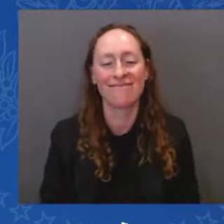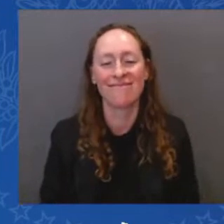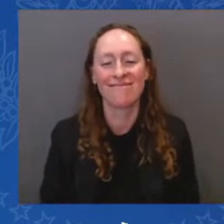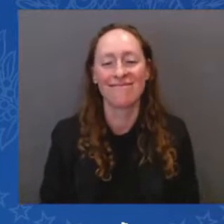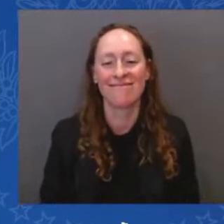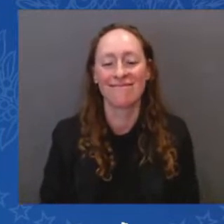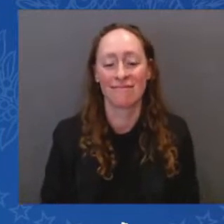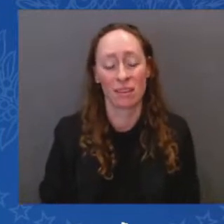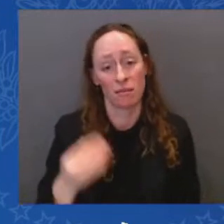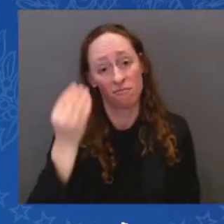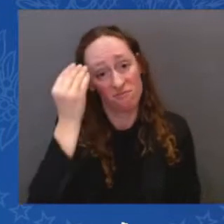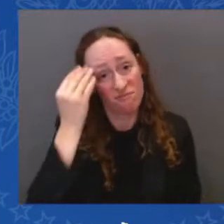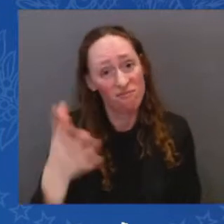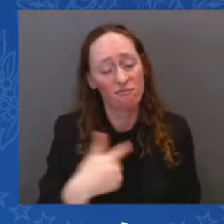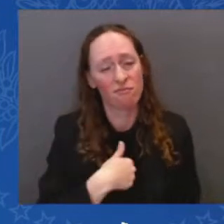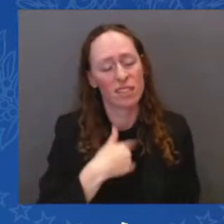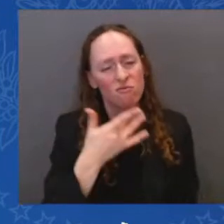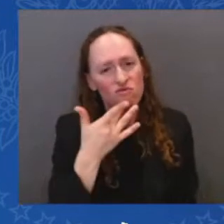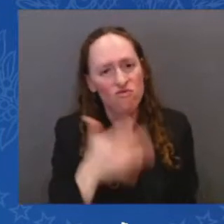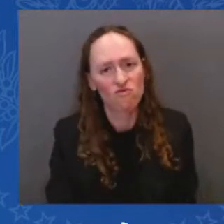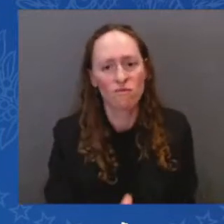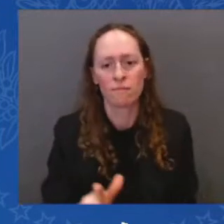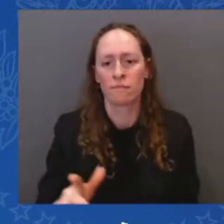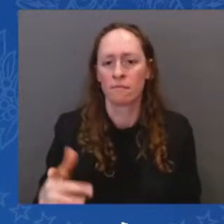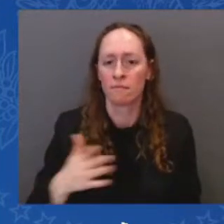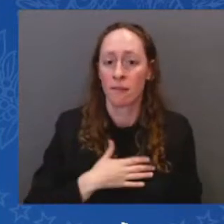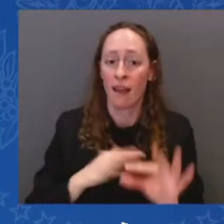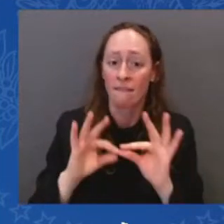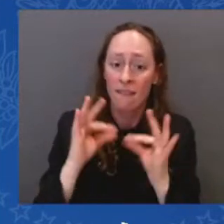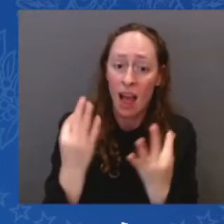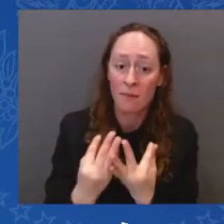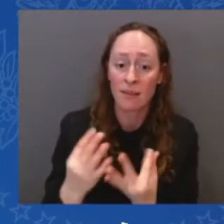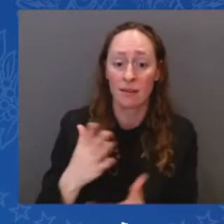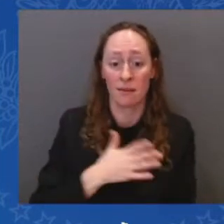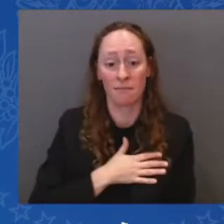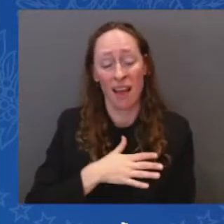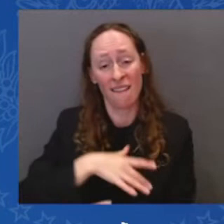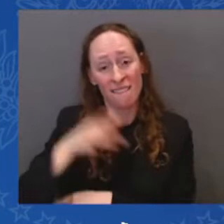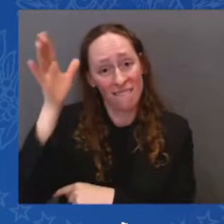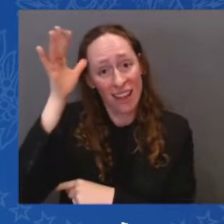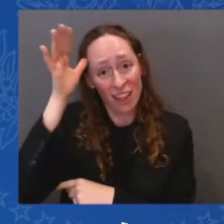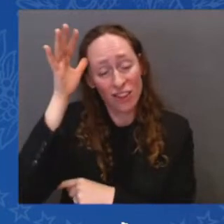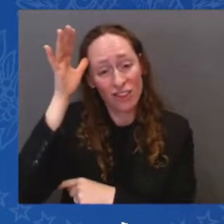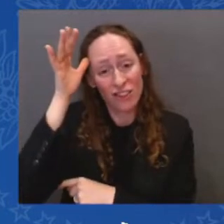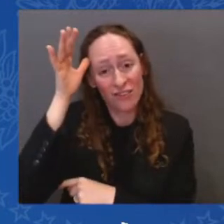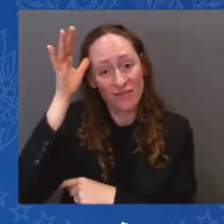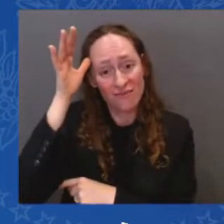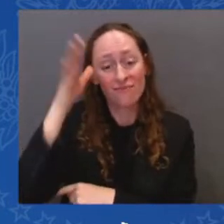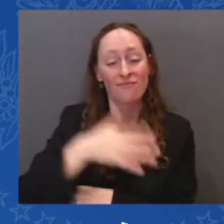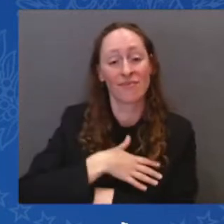my father, Charles. He told me in high school that 4 years in the military wouldn't hurt me.